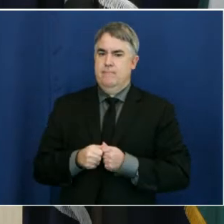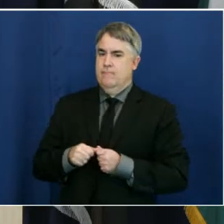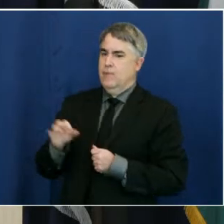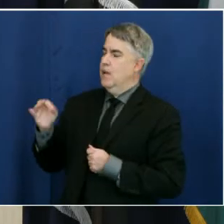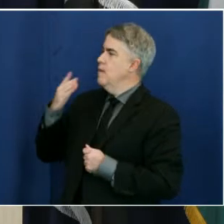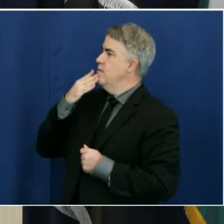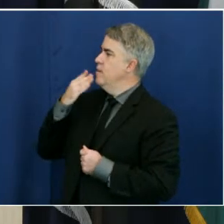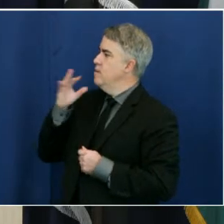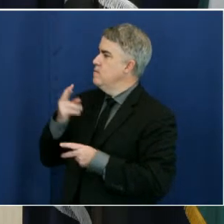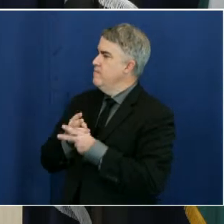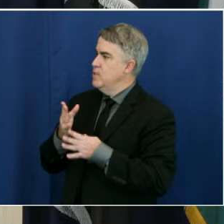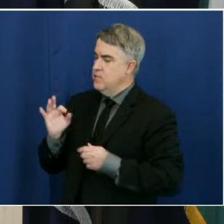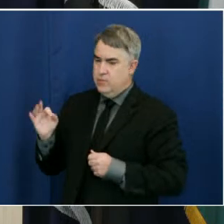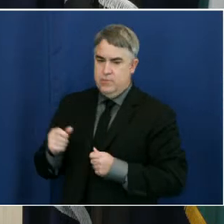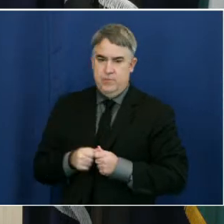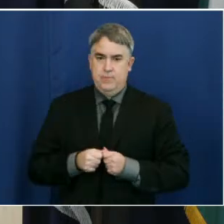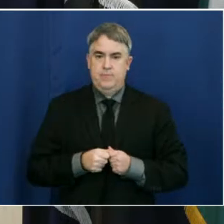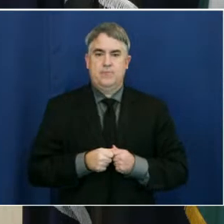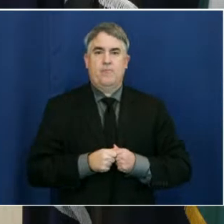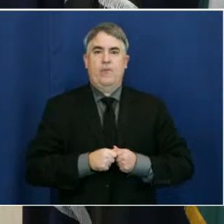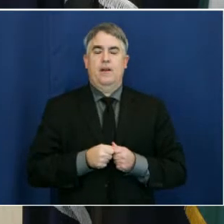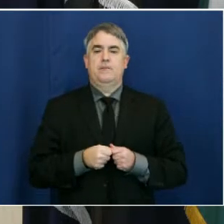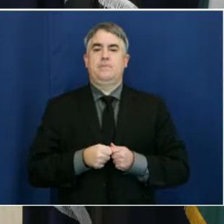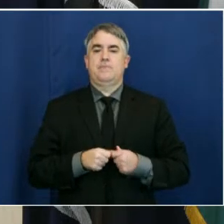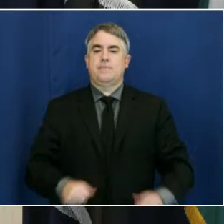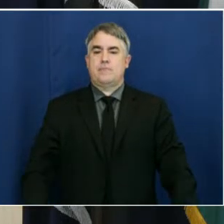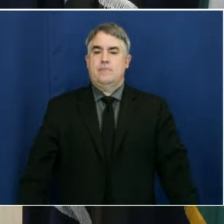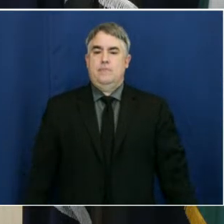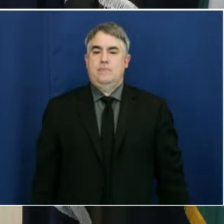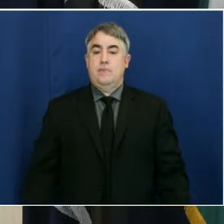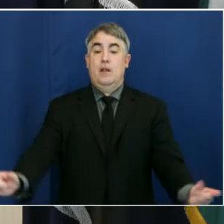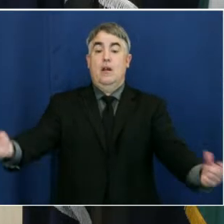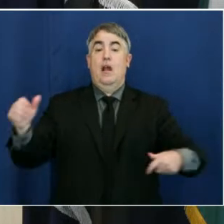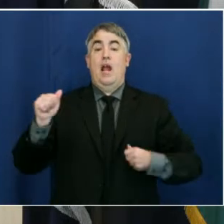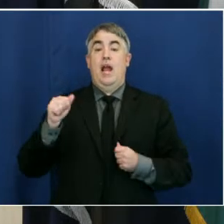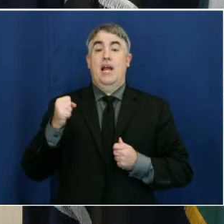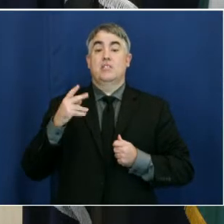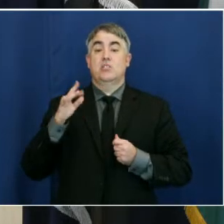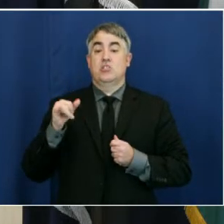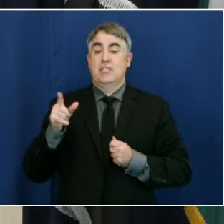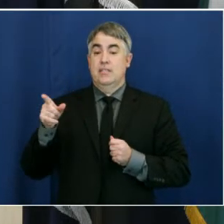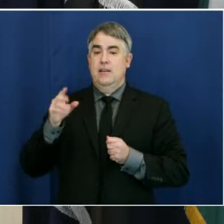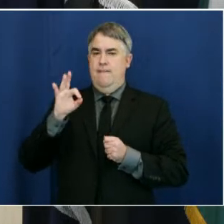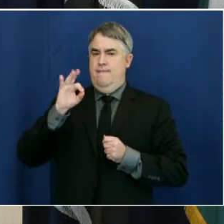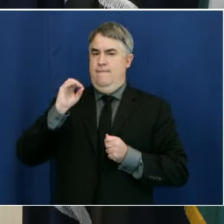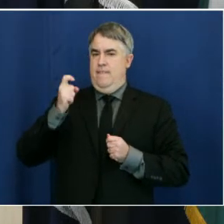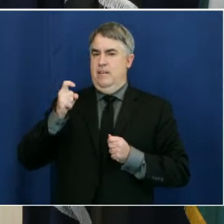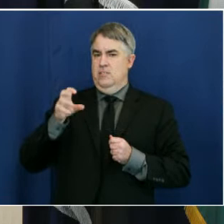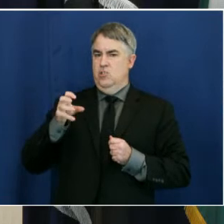John. Next question. Ashley Jacobs with Fox 5.